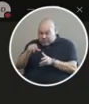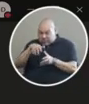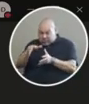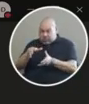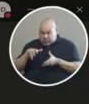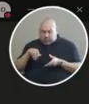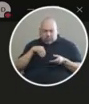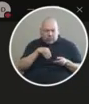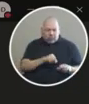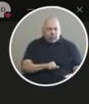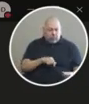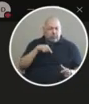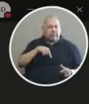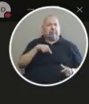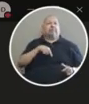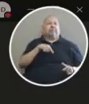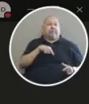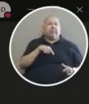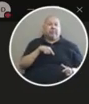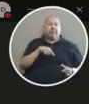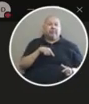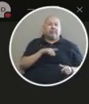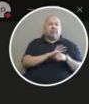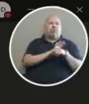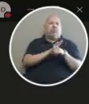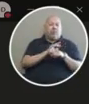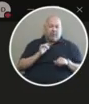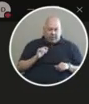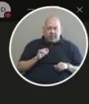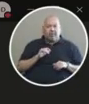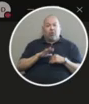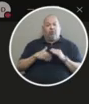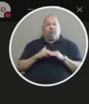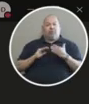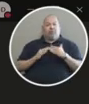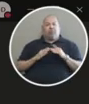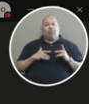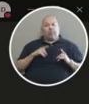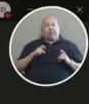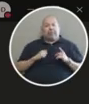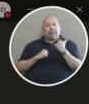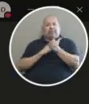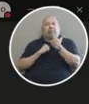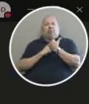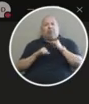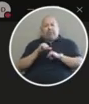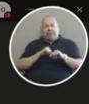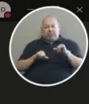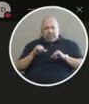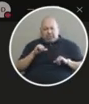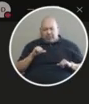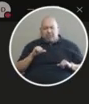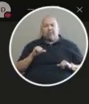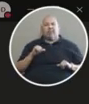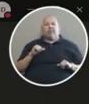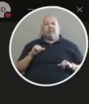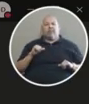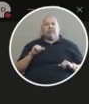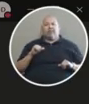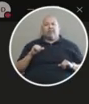utilized for this grave crisis. All of our community needs support